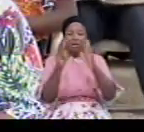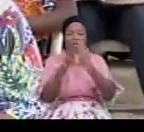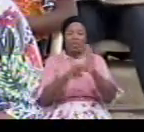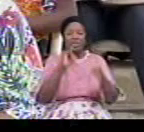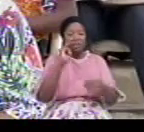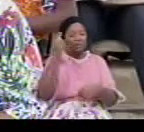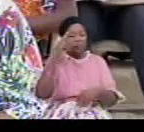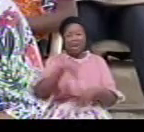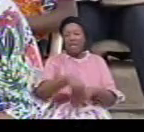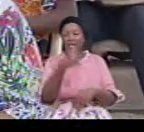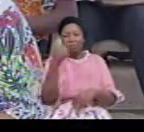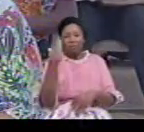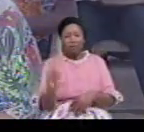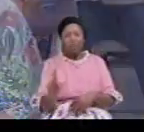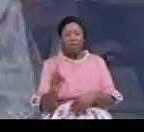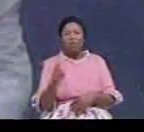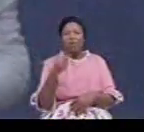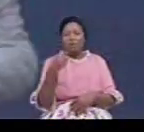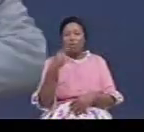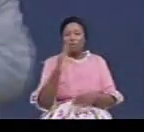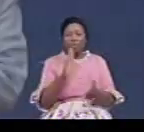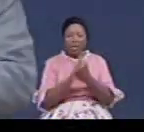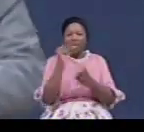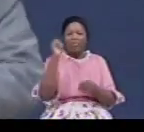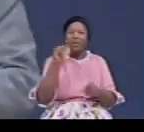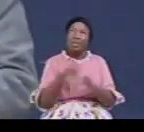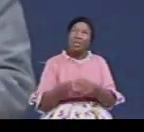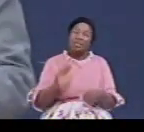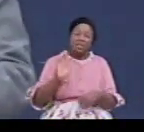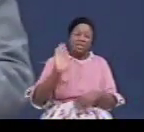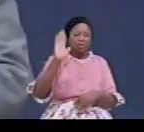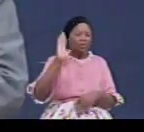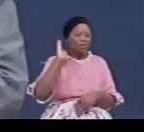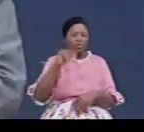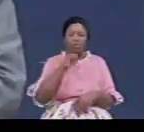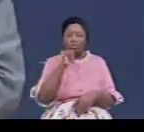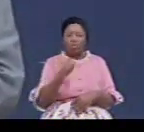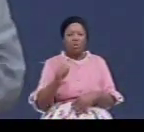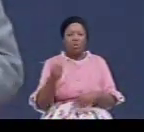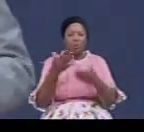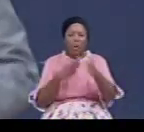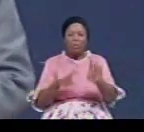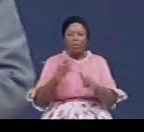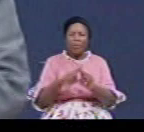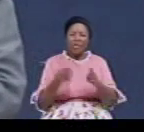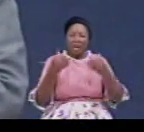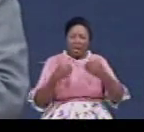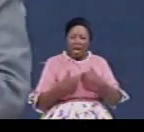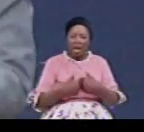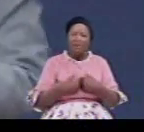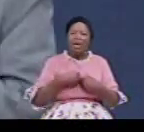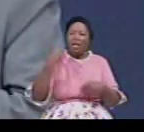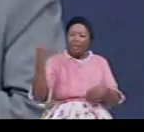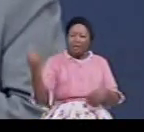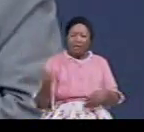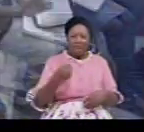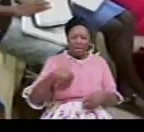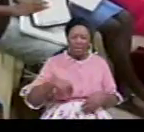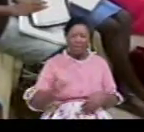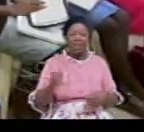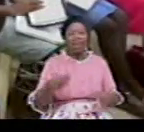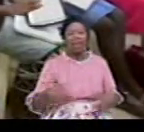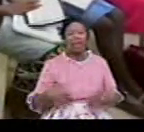whosoever believeth in him should not perish but have everlasting life. Look at